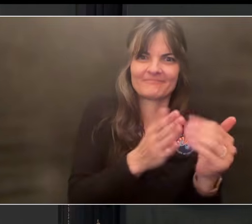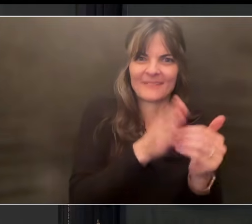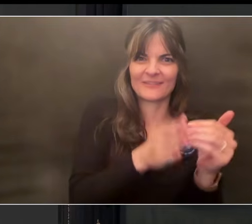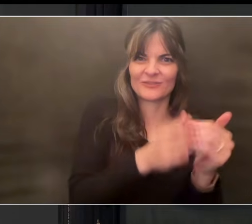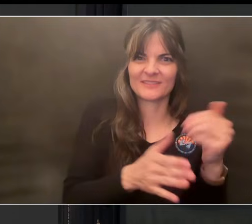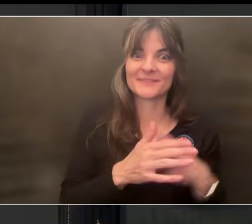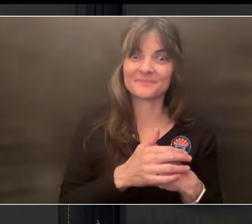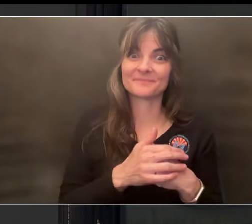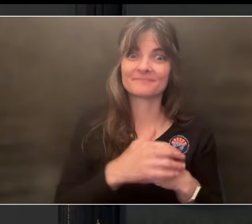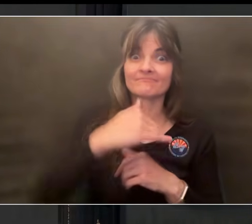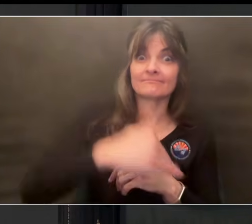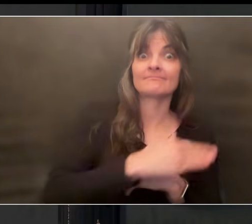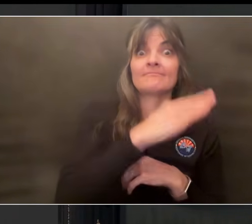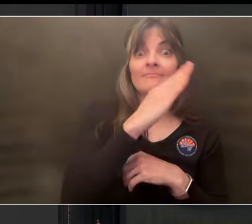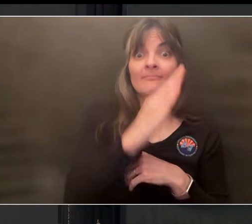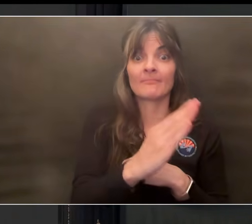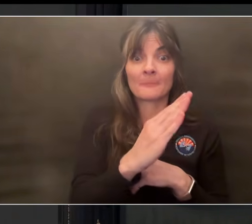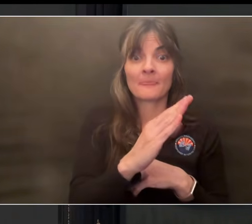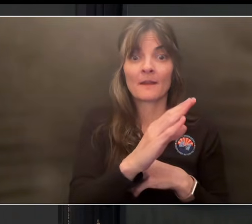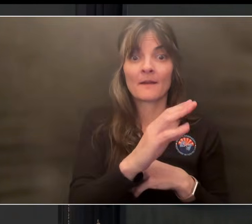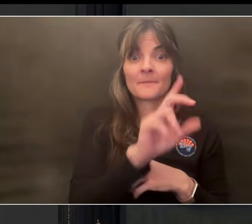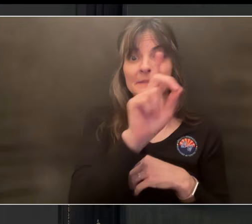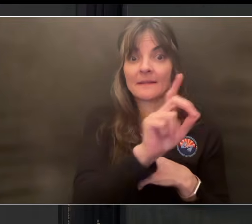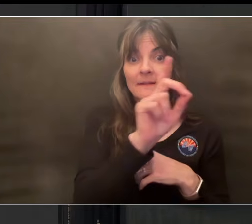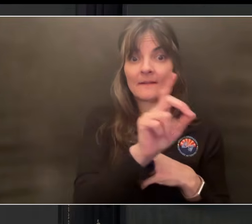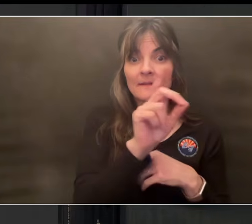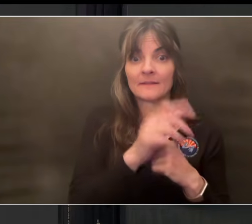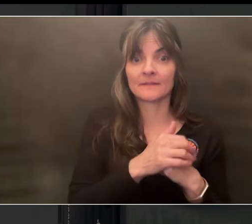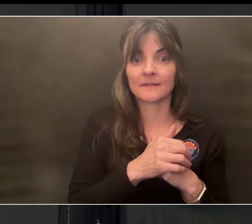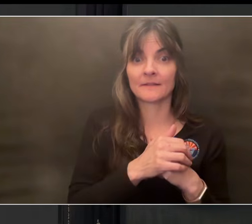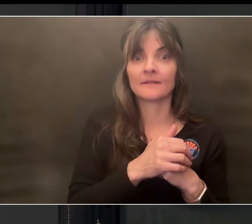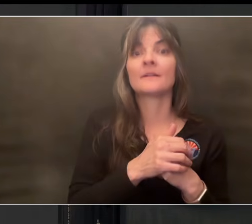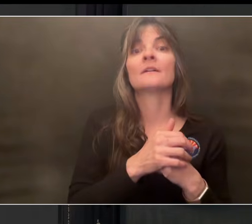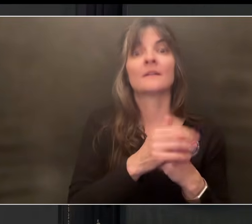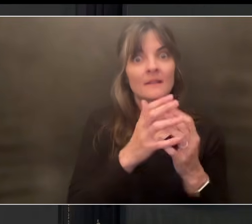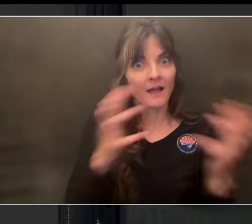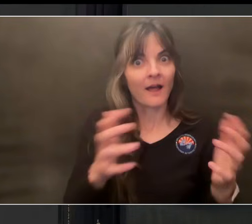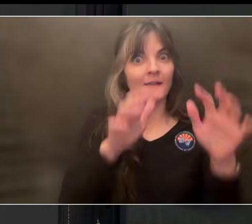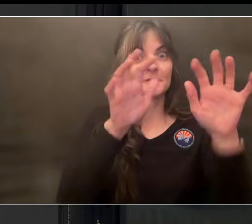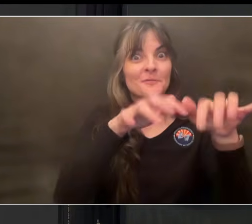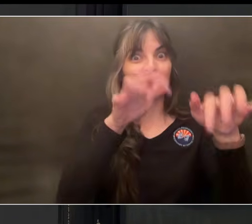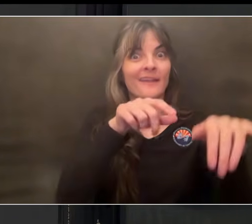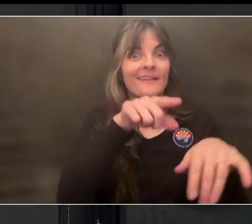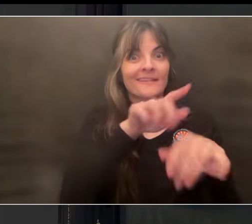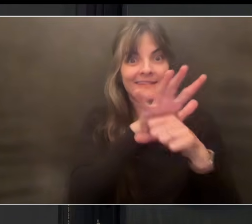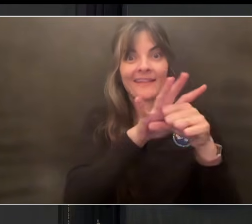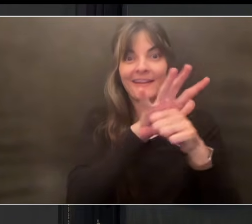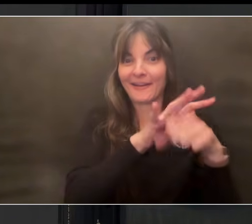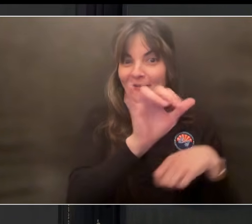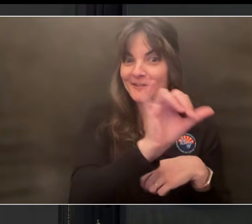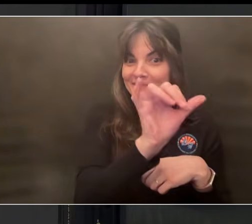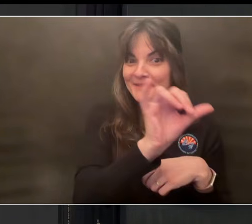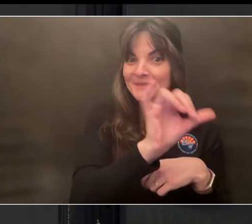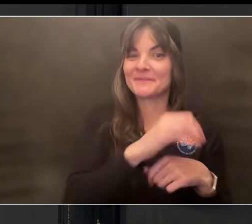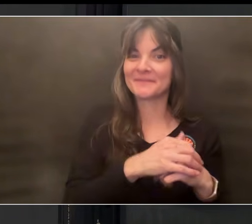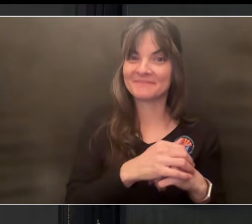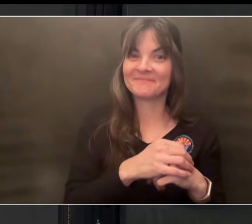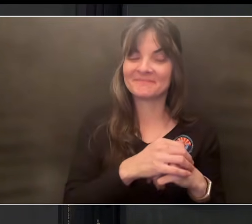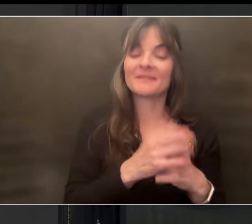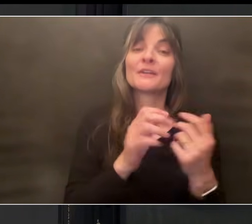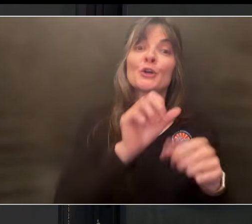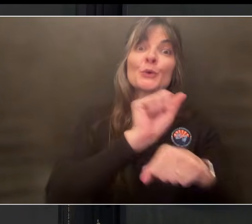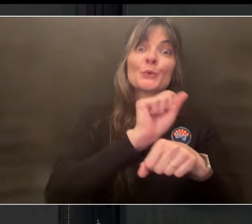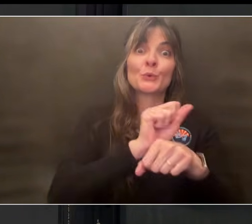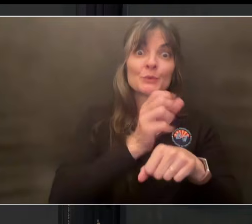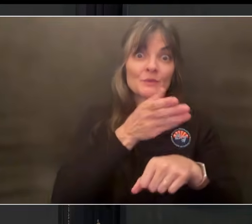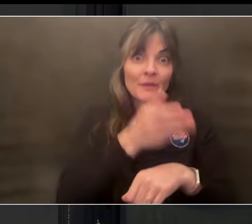same story. Got a lot of rain on the fire in that division as well. And those crews are assessing what that line looks